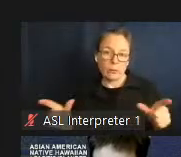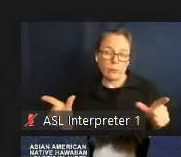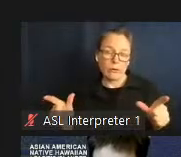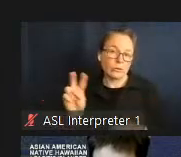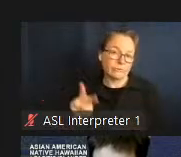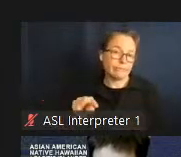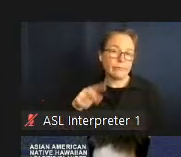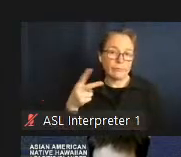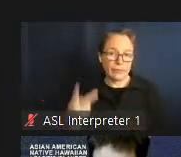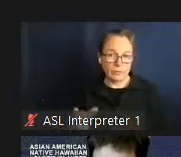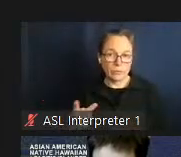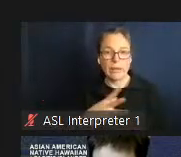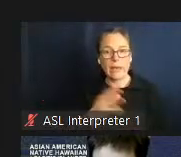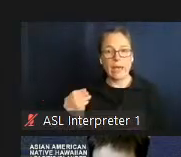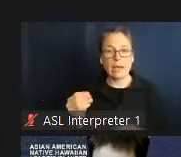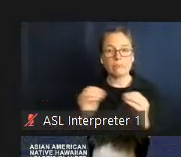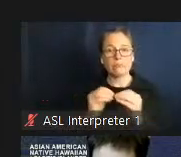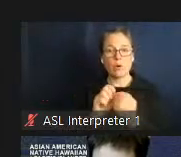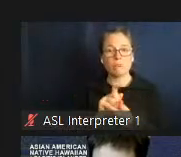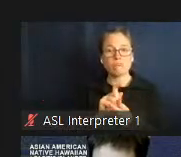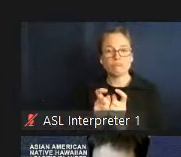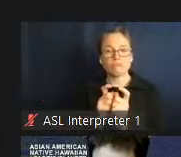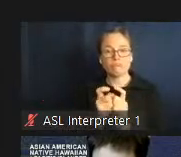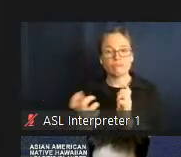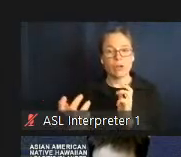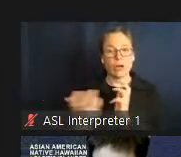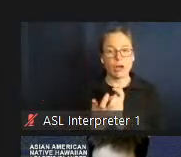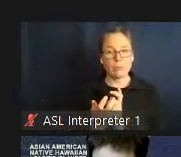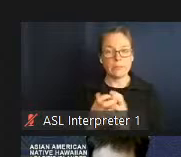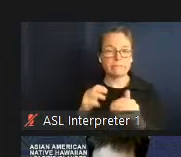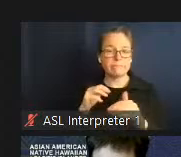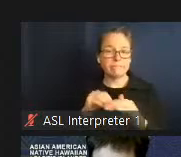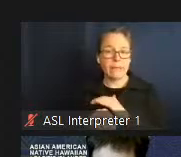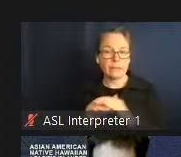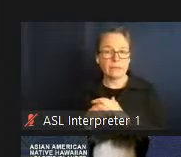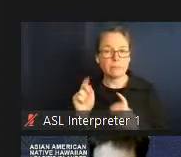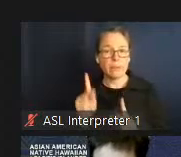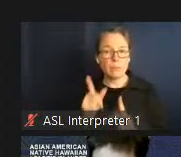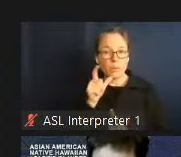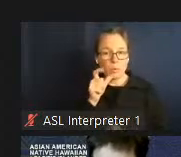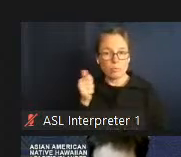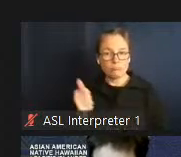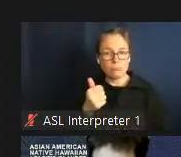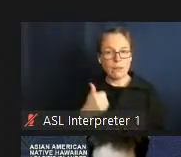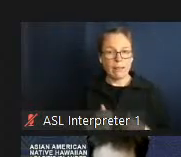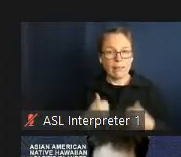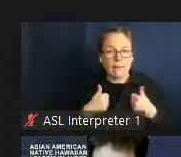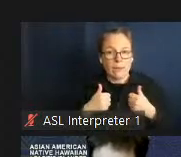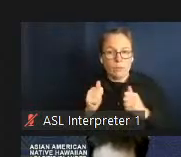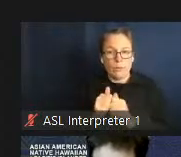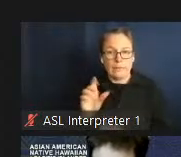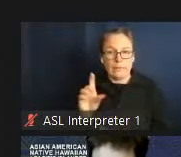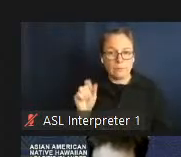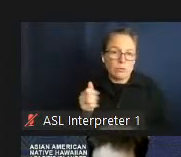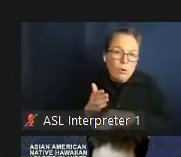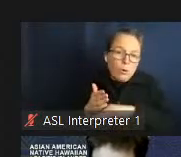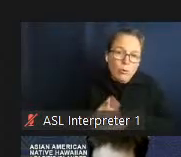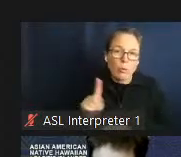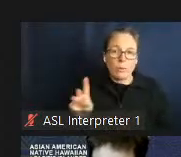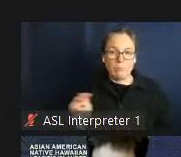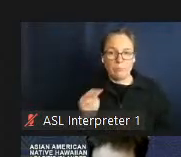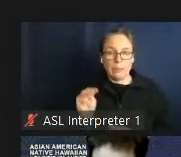then accommodations for people who are living with disabilities. And so slightly over $1 million